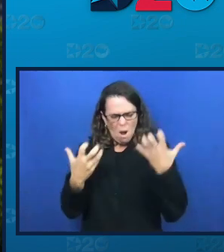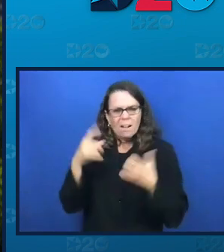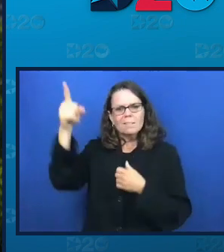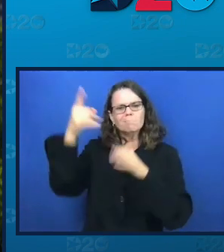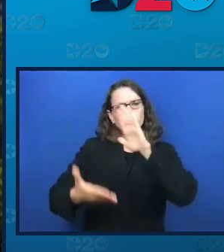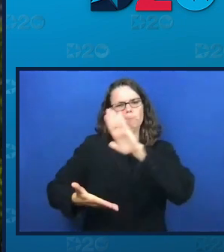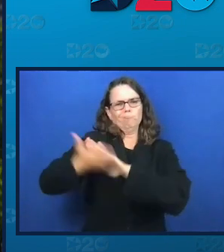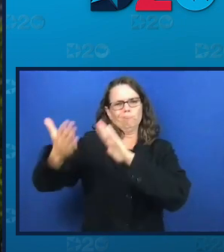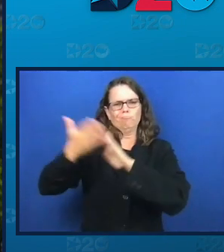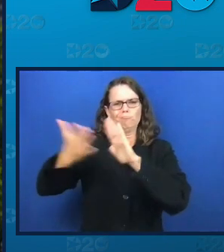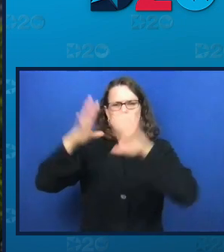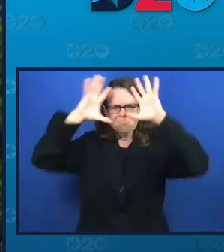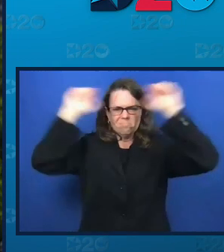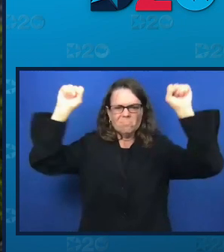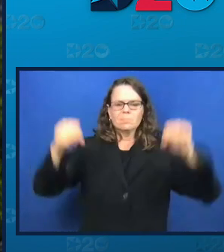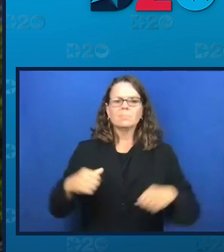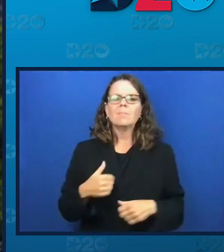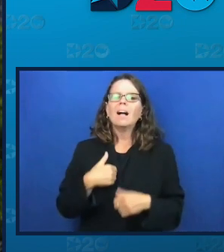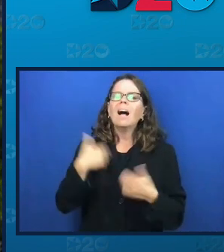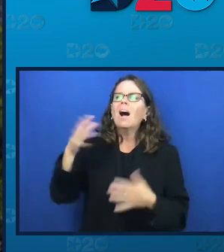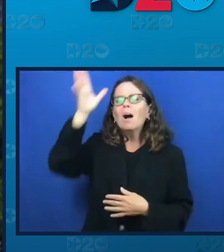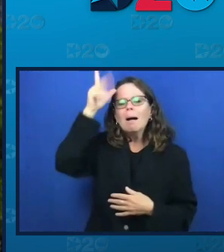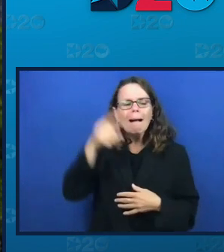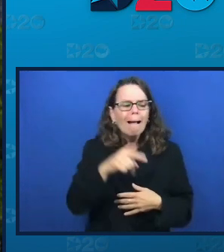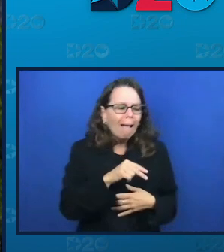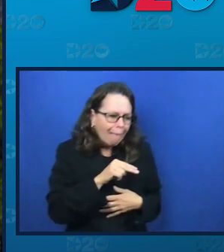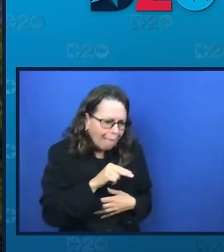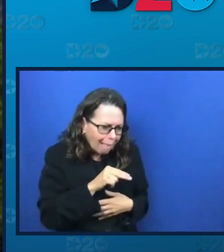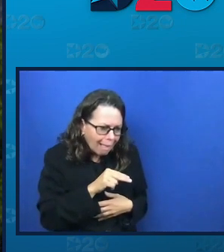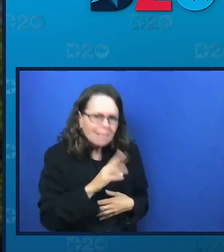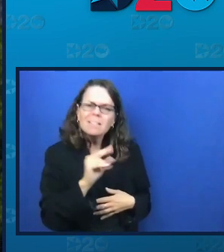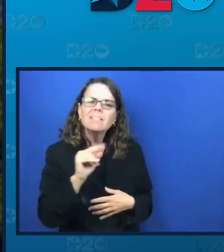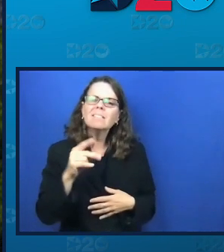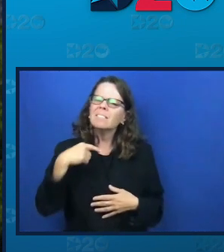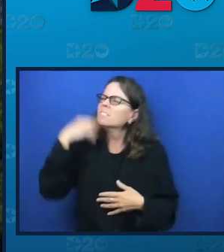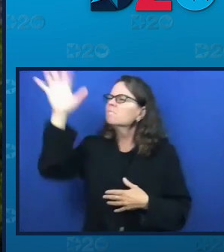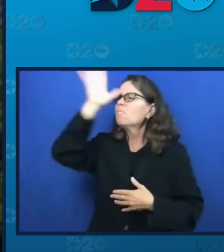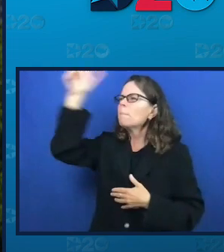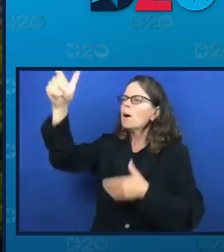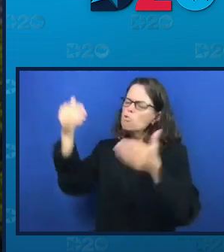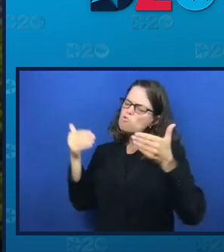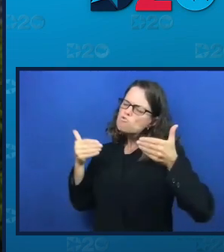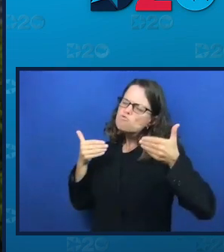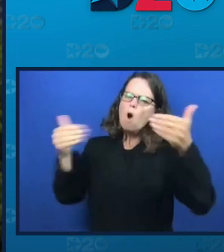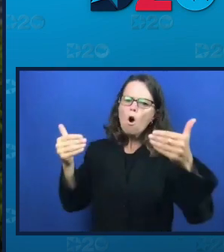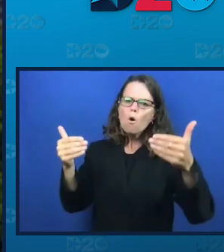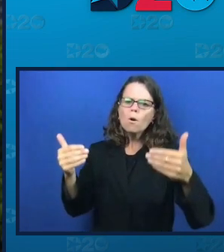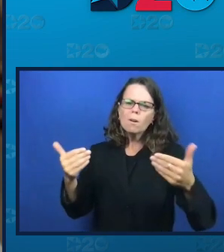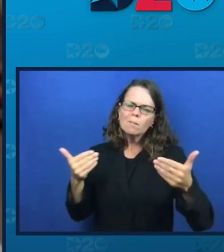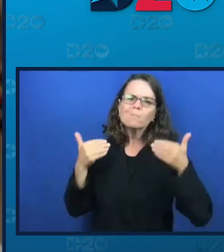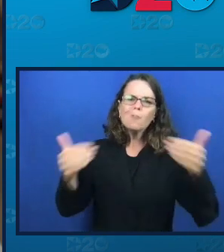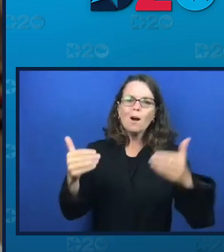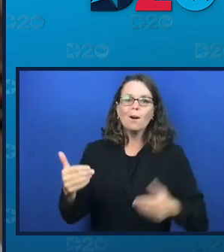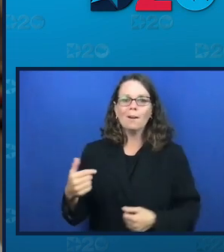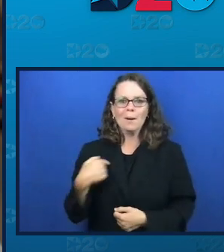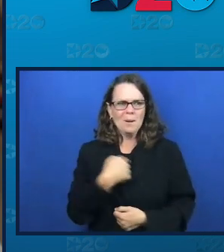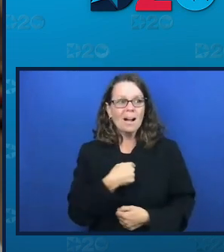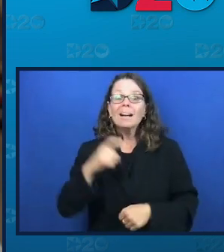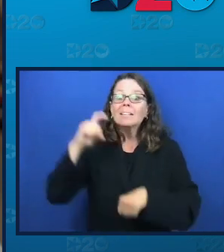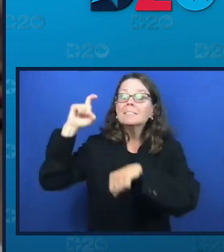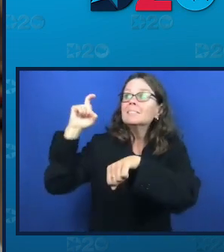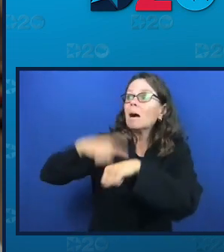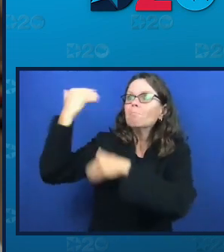At the end of the day, I think we're all very happy we had that meeting. All right, well, when you get back there, give me a call to tell me how the whole